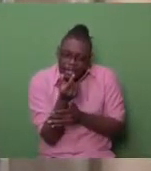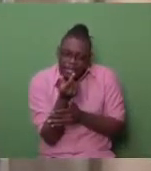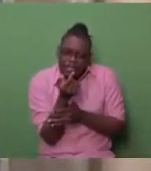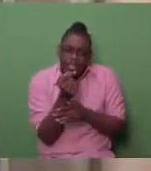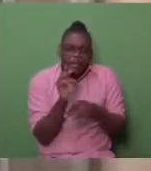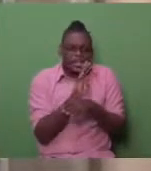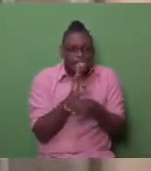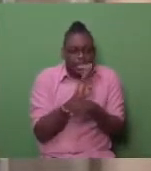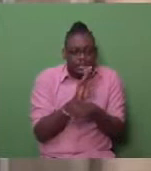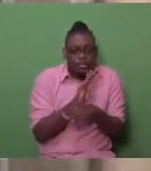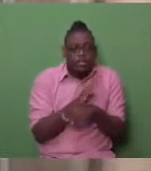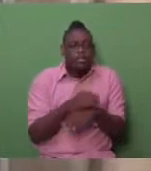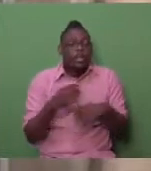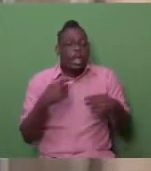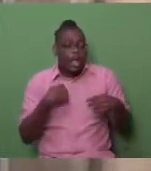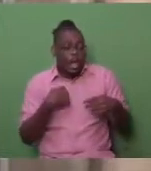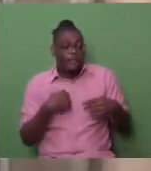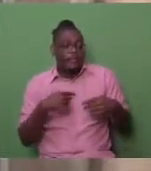this.